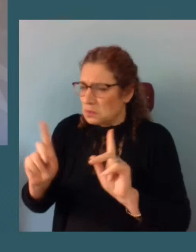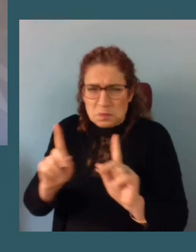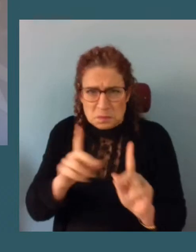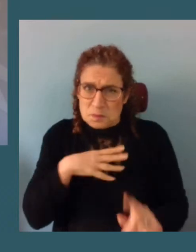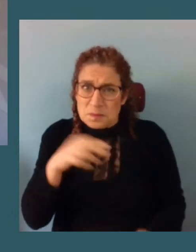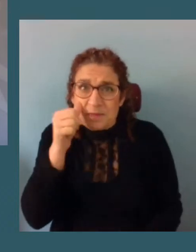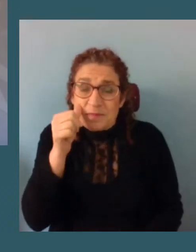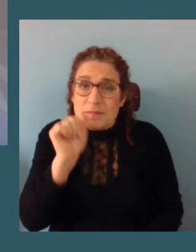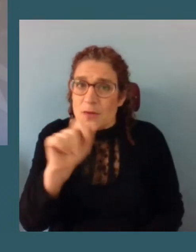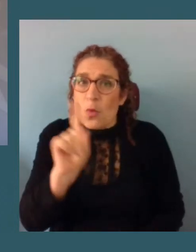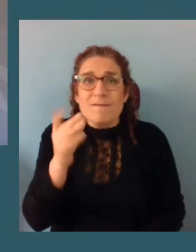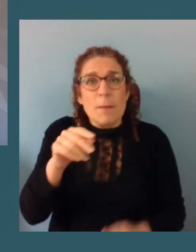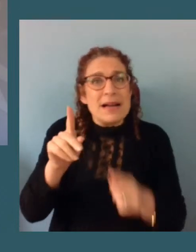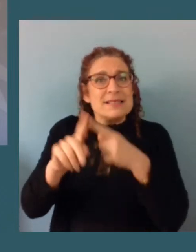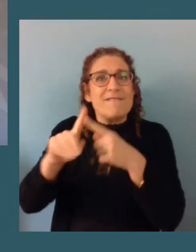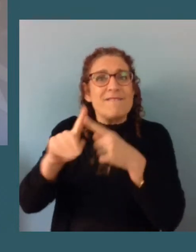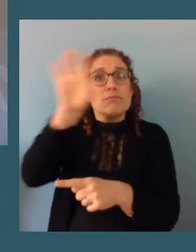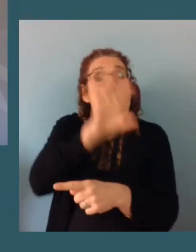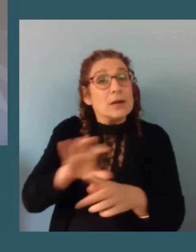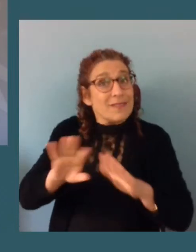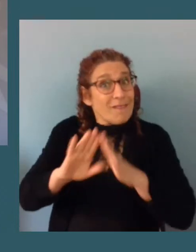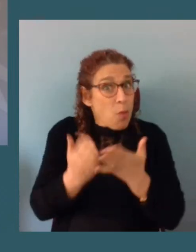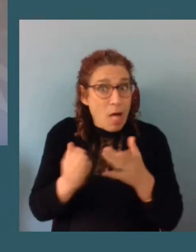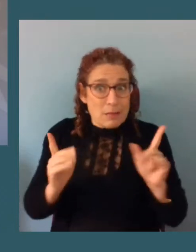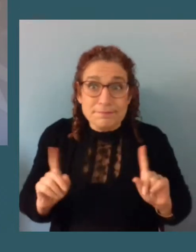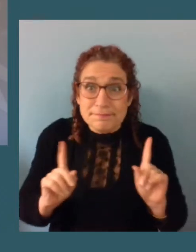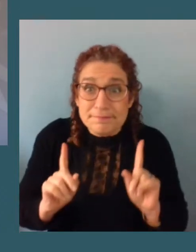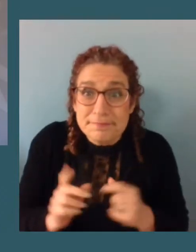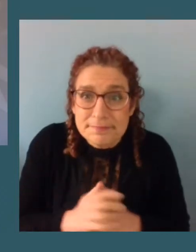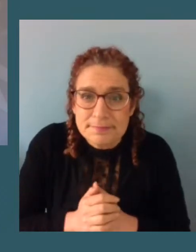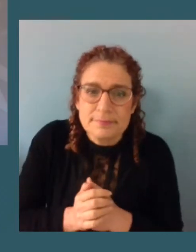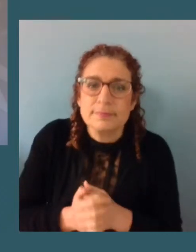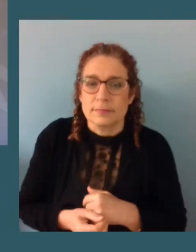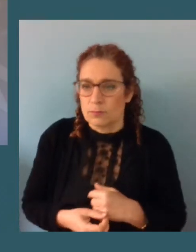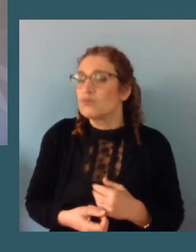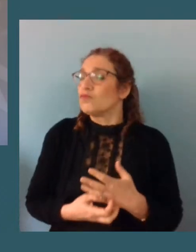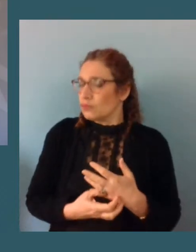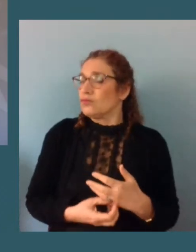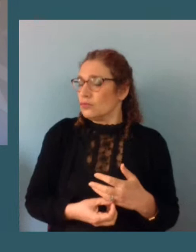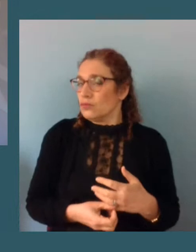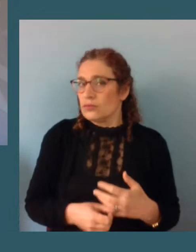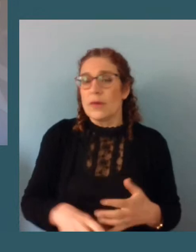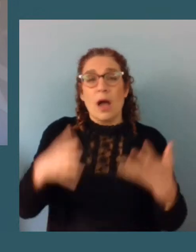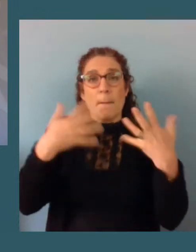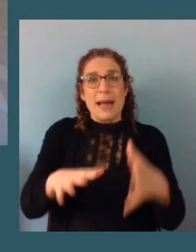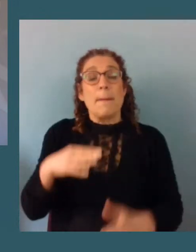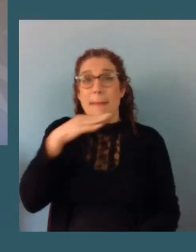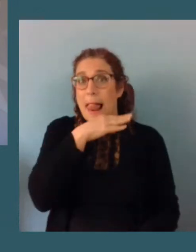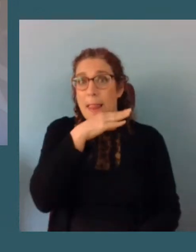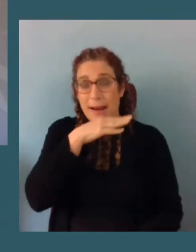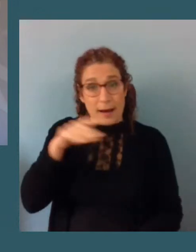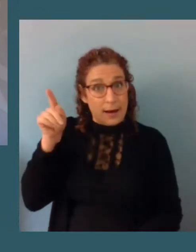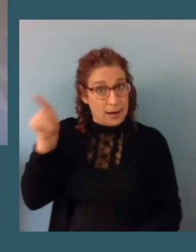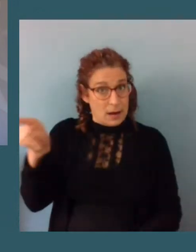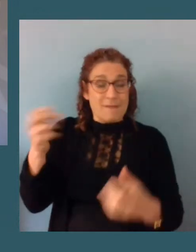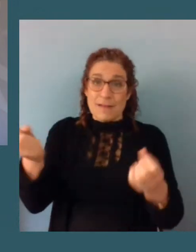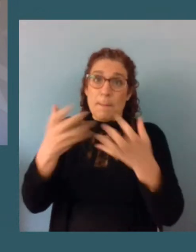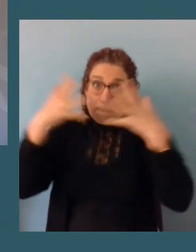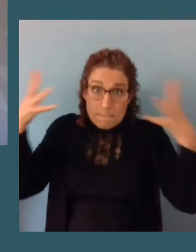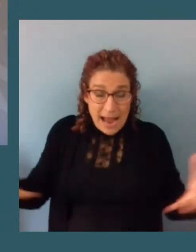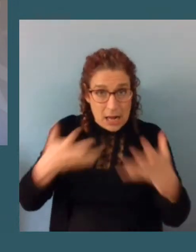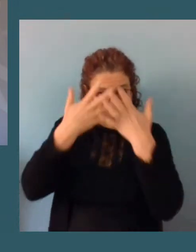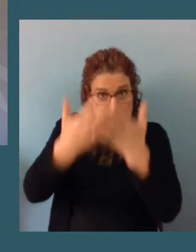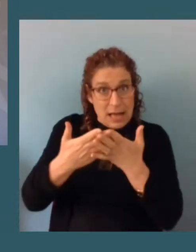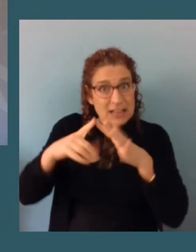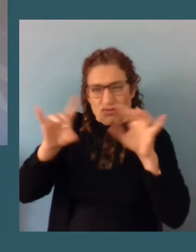well documented in several studies. There was a big study from Melbourne that in